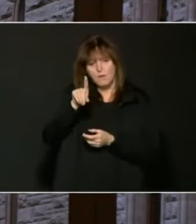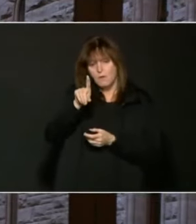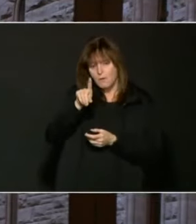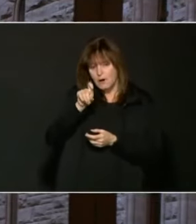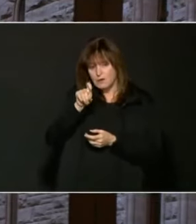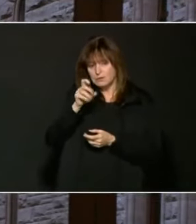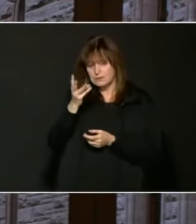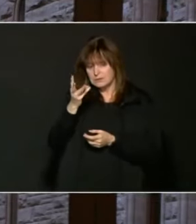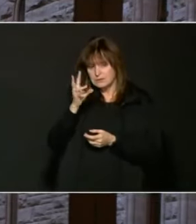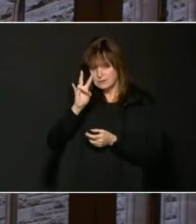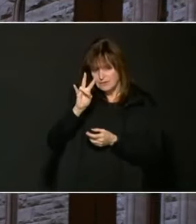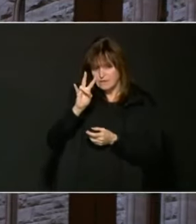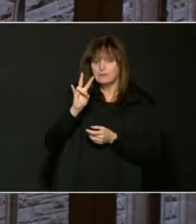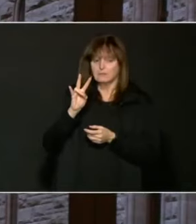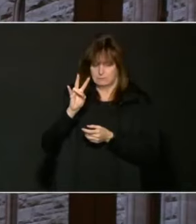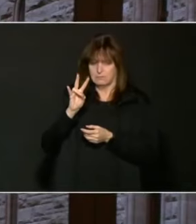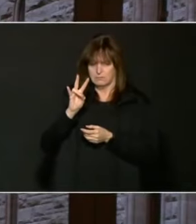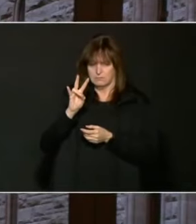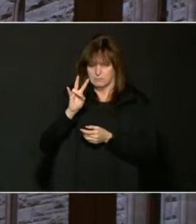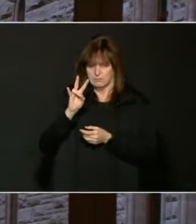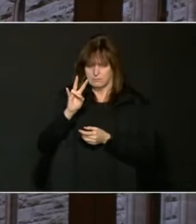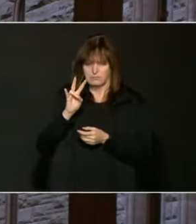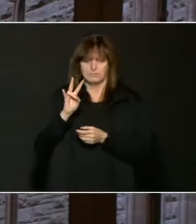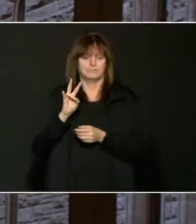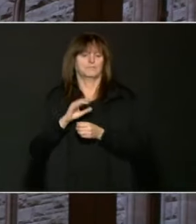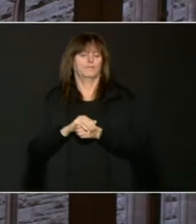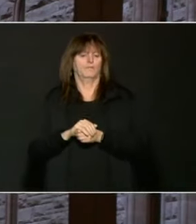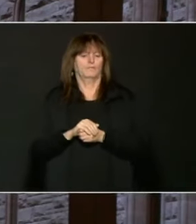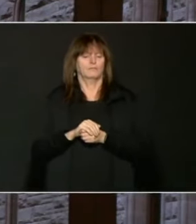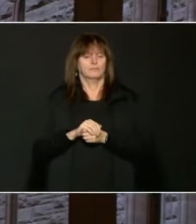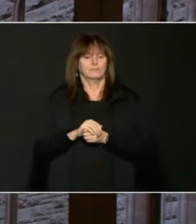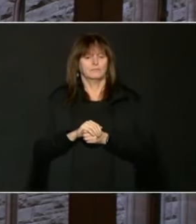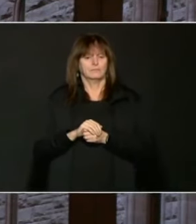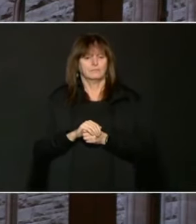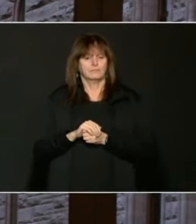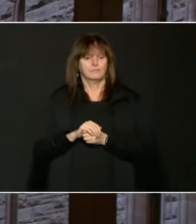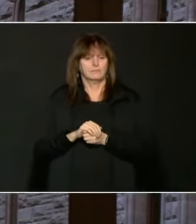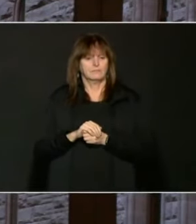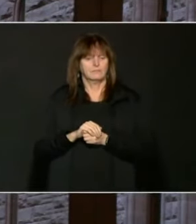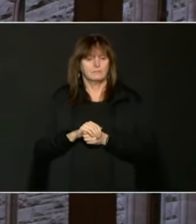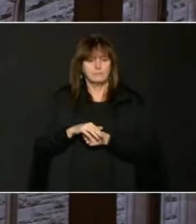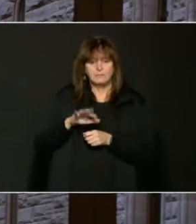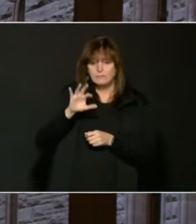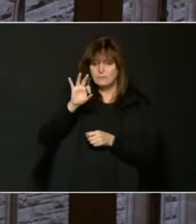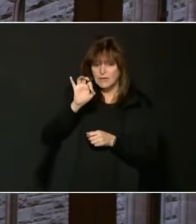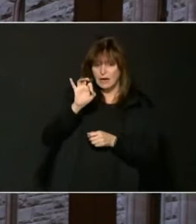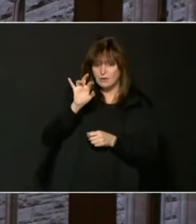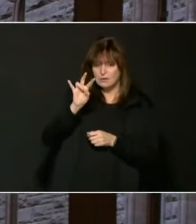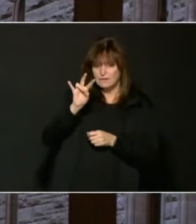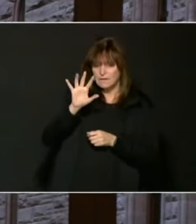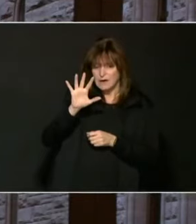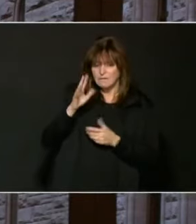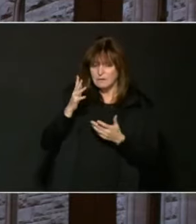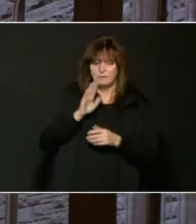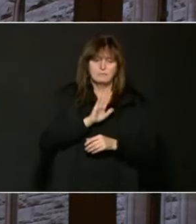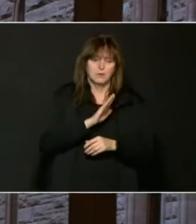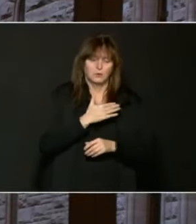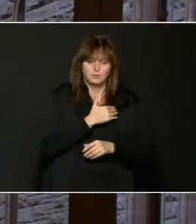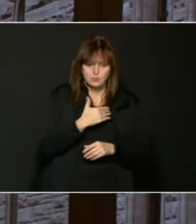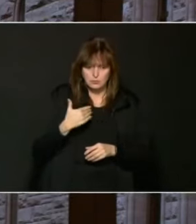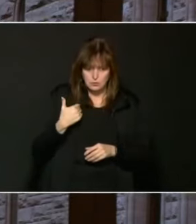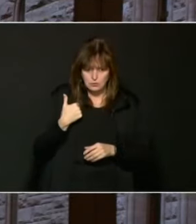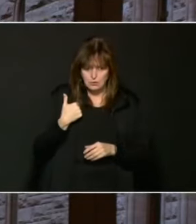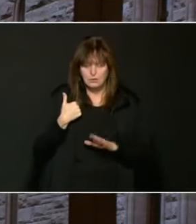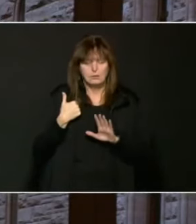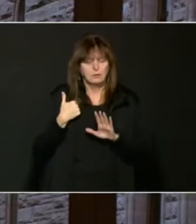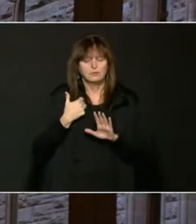3,167 cases of COVID-19. That was 975 cases on Tuesday,